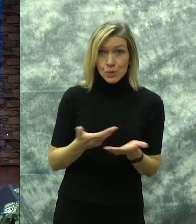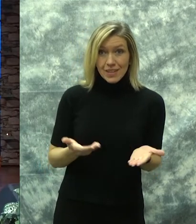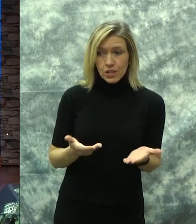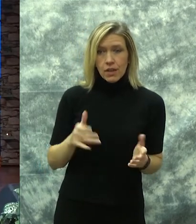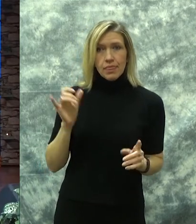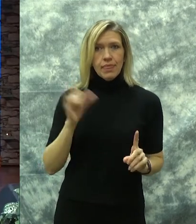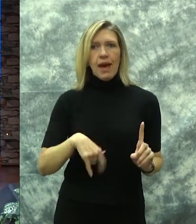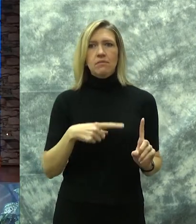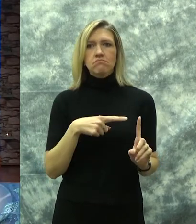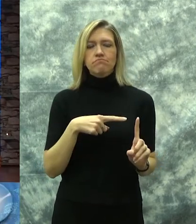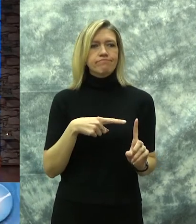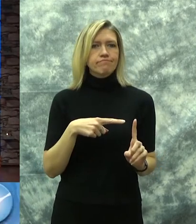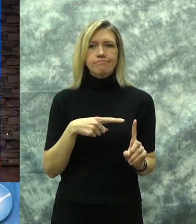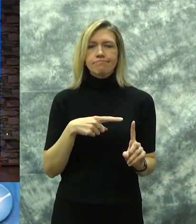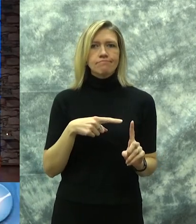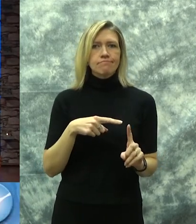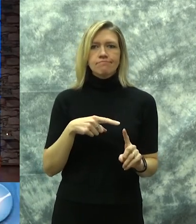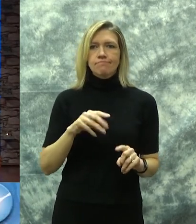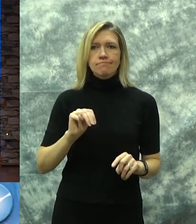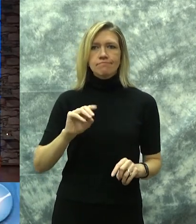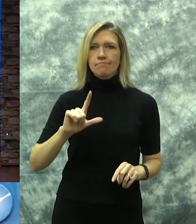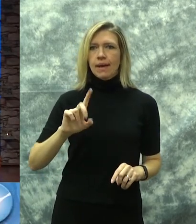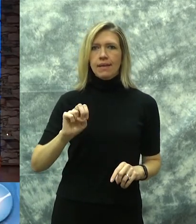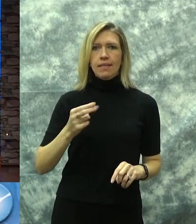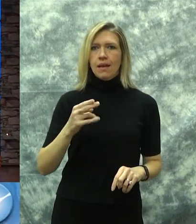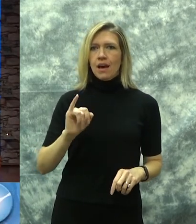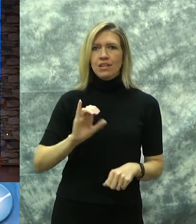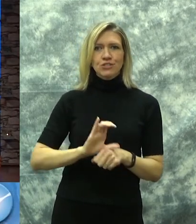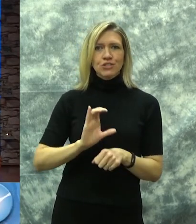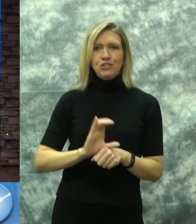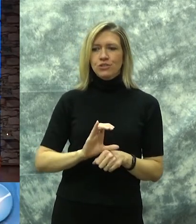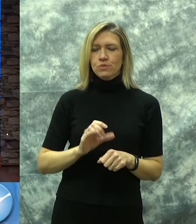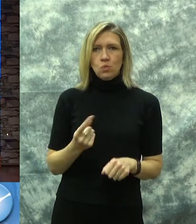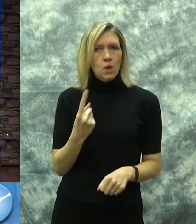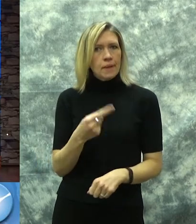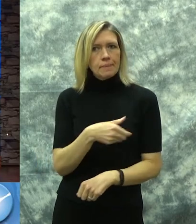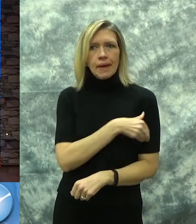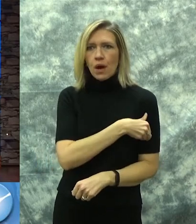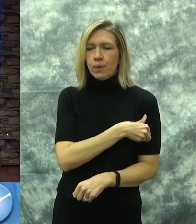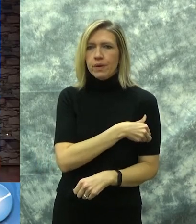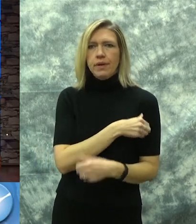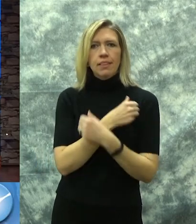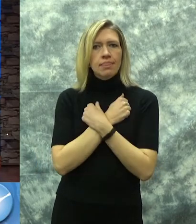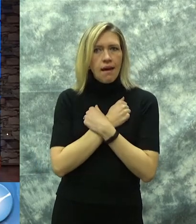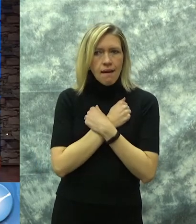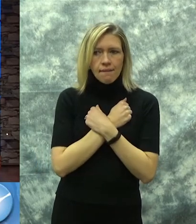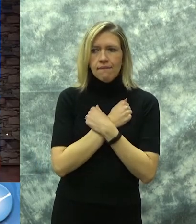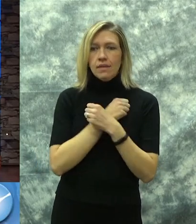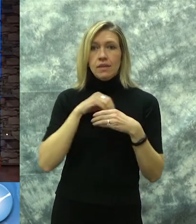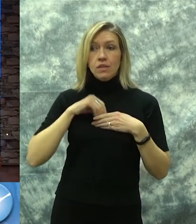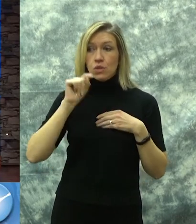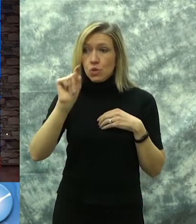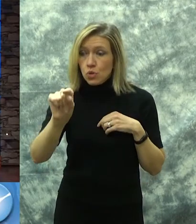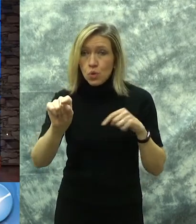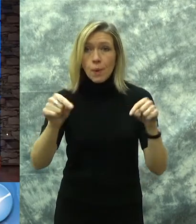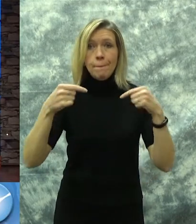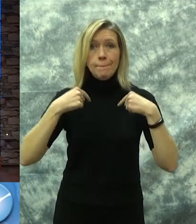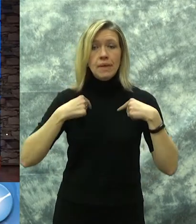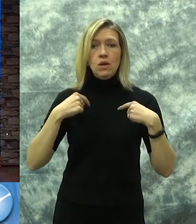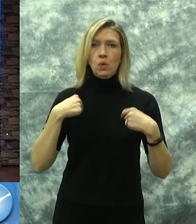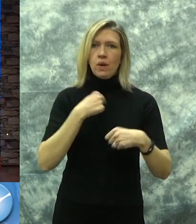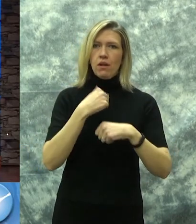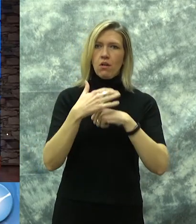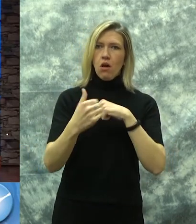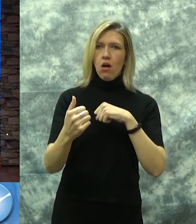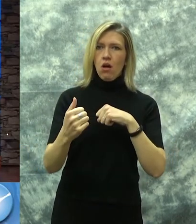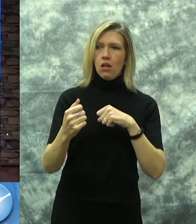about. There's one power, and it's the love in you and in me, and we're called to cultivate in our lives daily. But I love how we